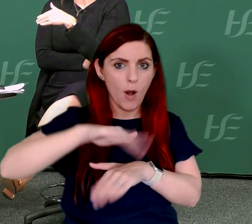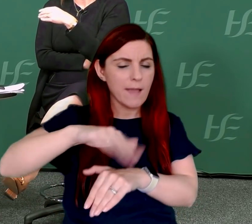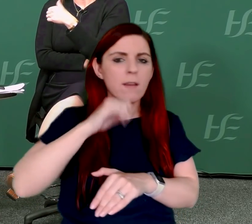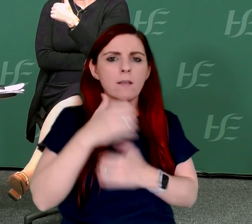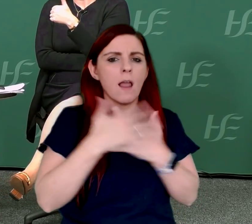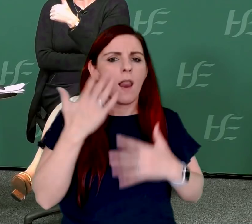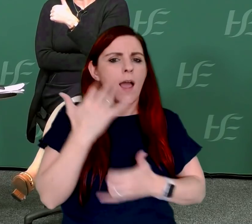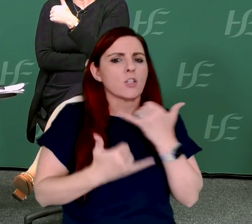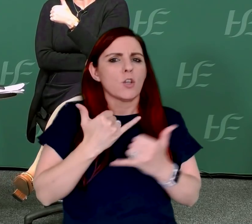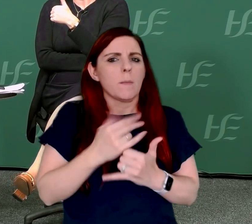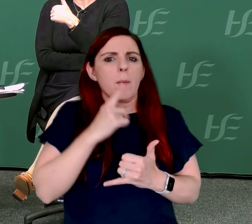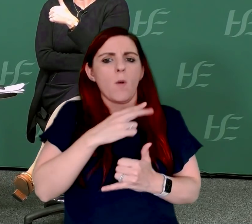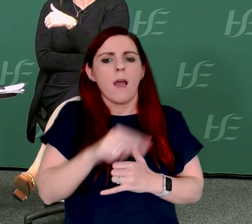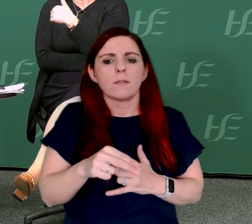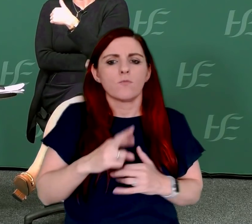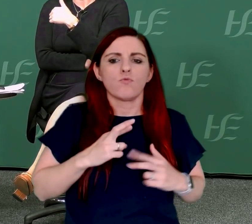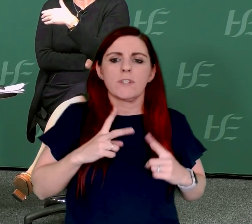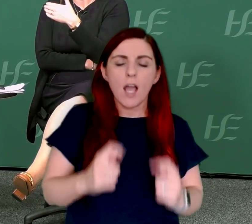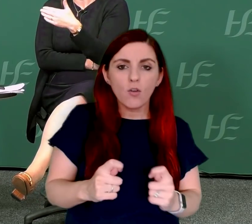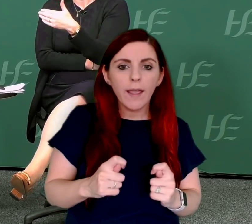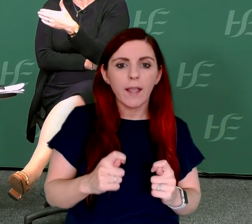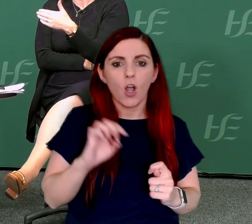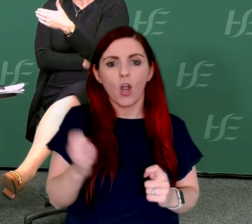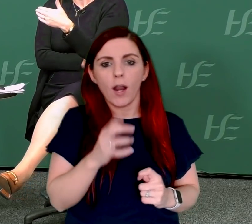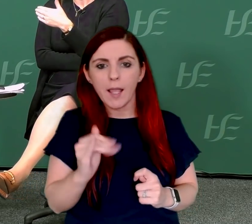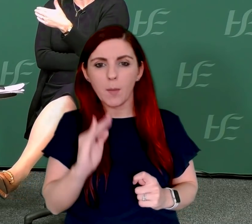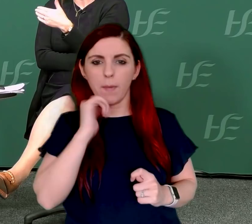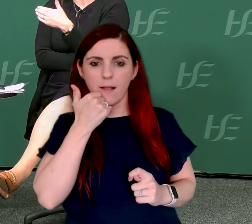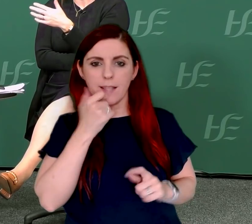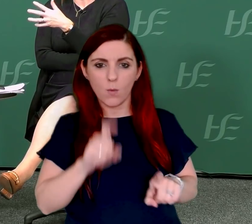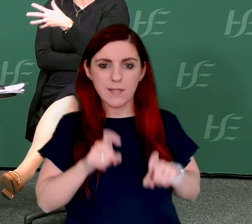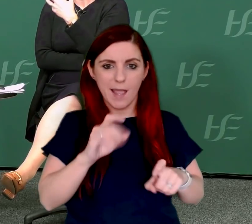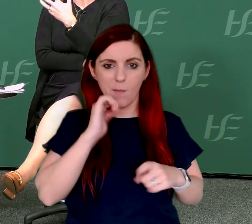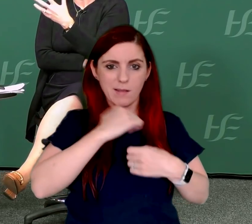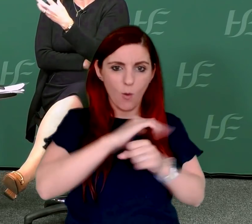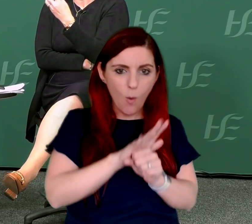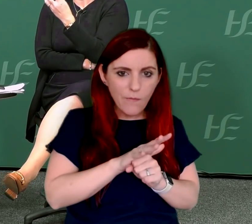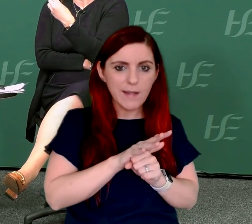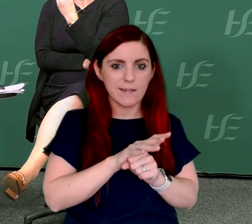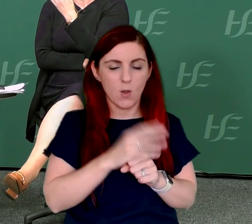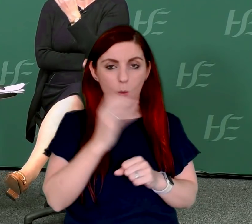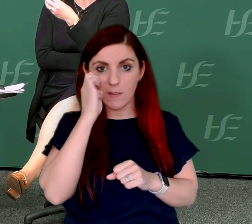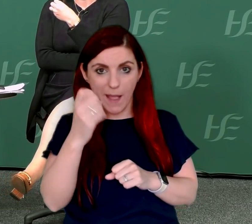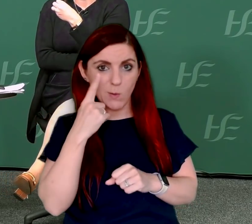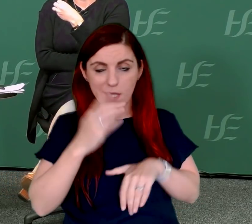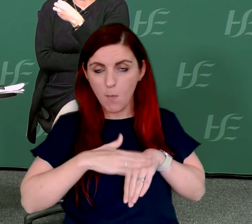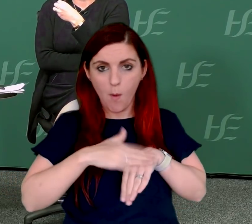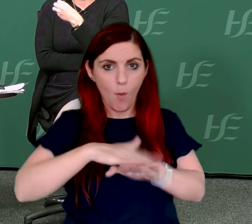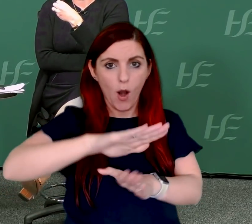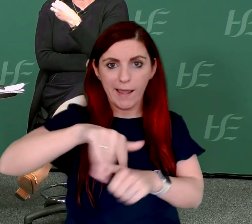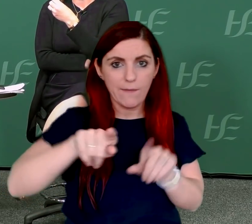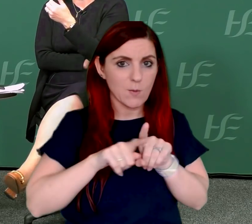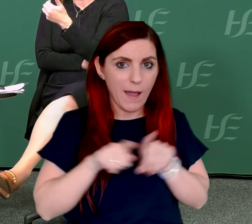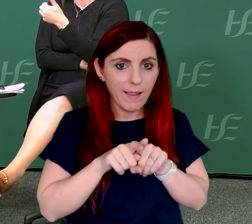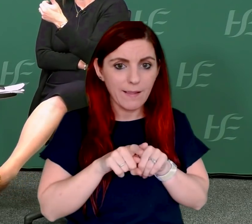were not retiring early because they were staying with the COVID, kind of national, kind of whatever